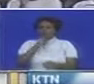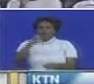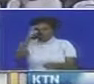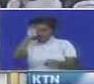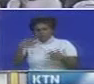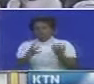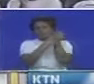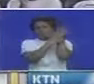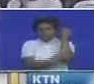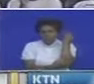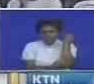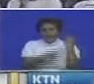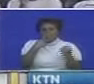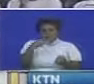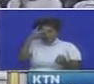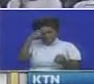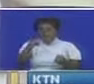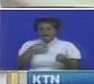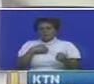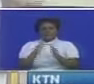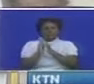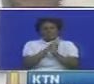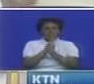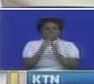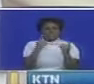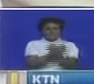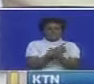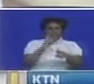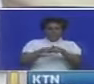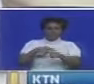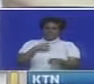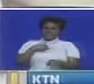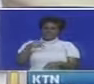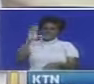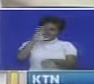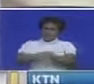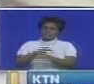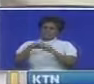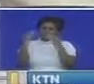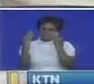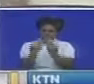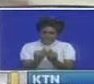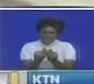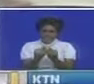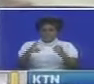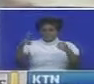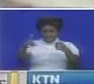needy families, some with compelling stories. When we visited, we found the family was of